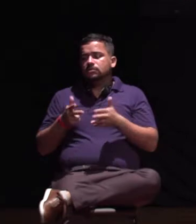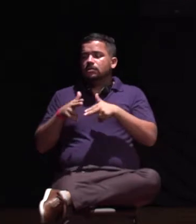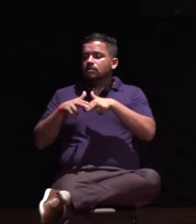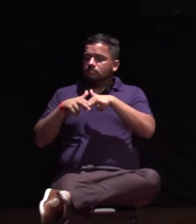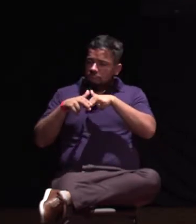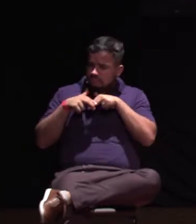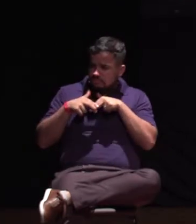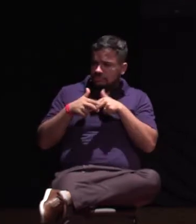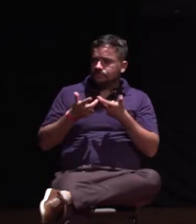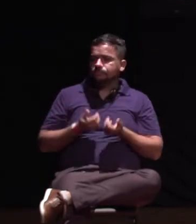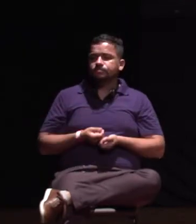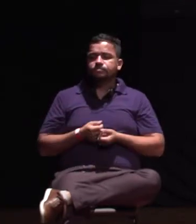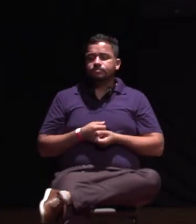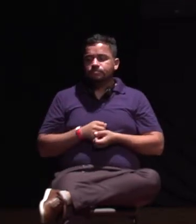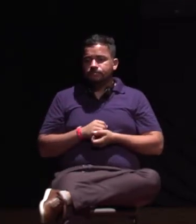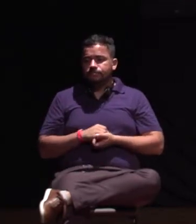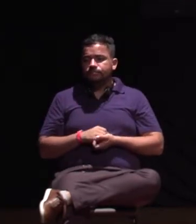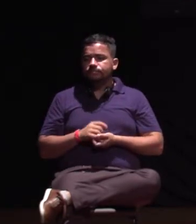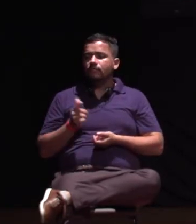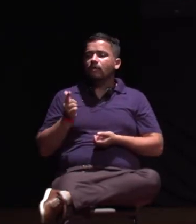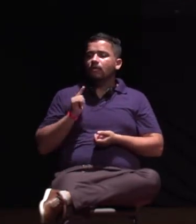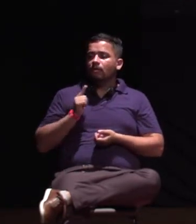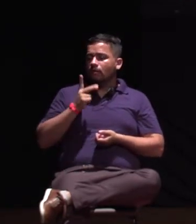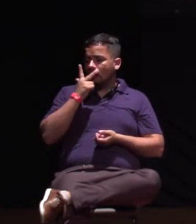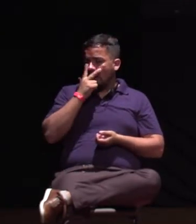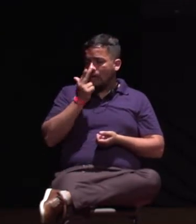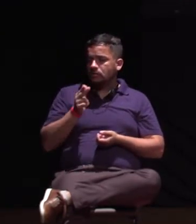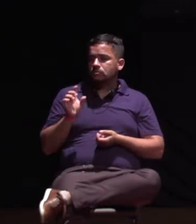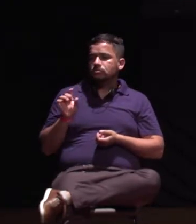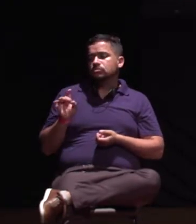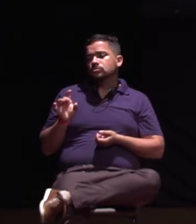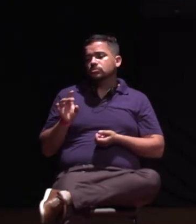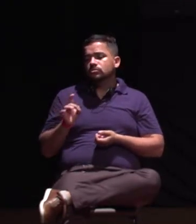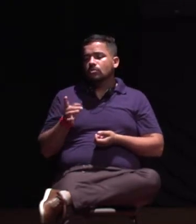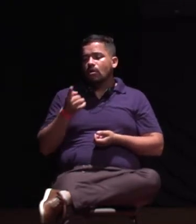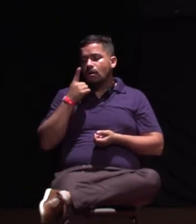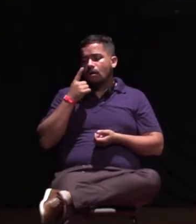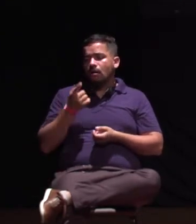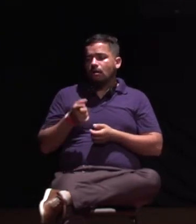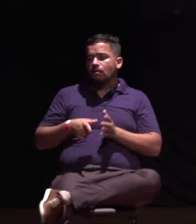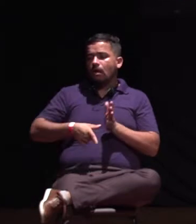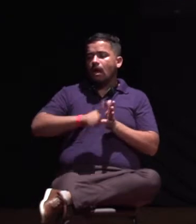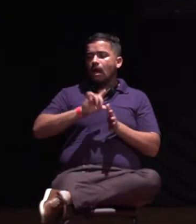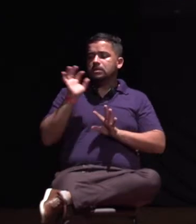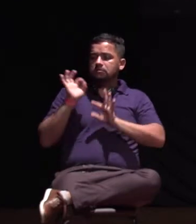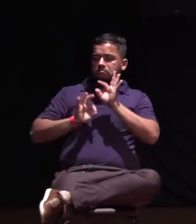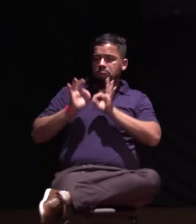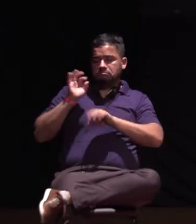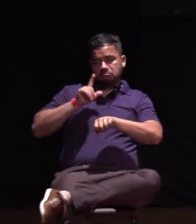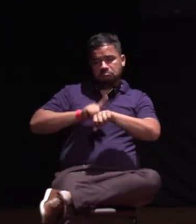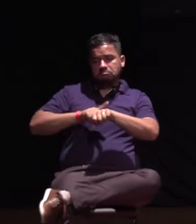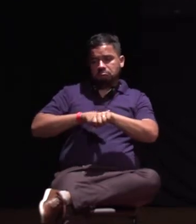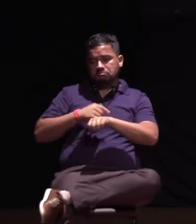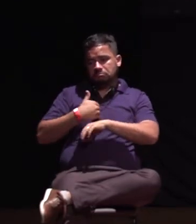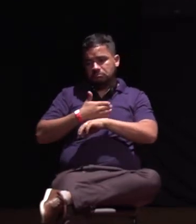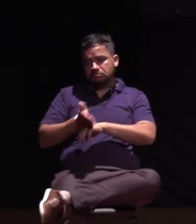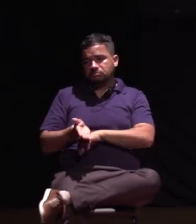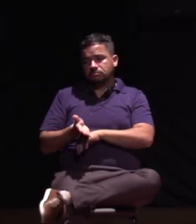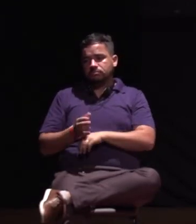the time spent with an exhibition. And for me, that was the real epiphany. Well, one of them, so to say.